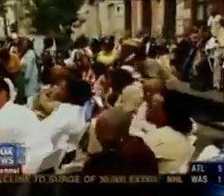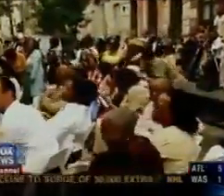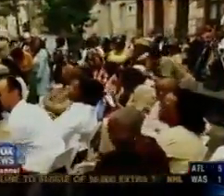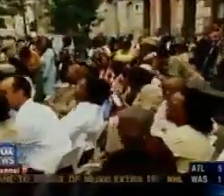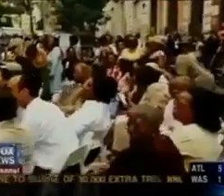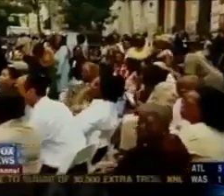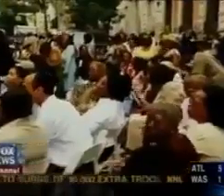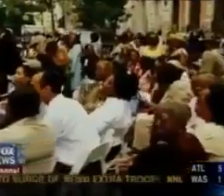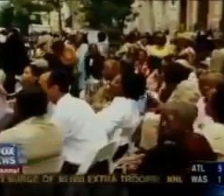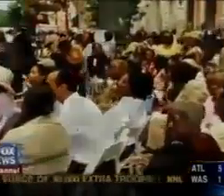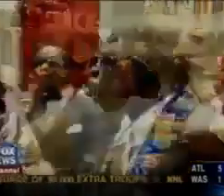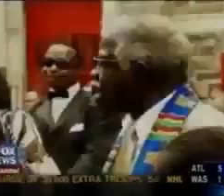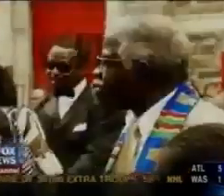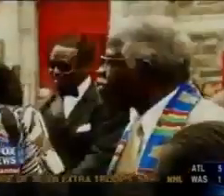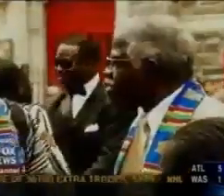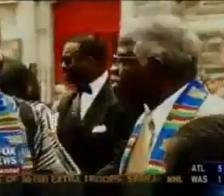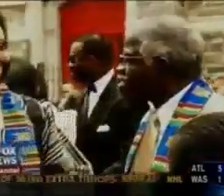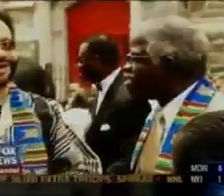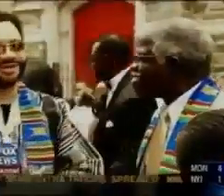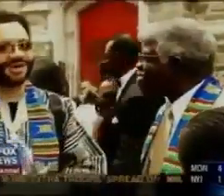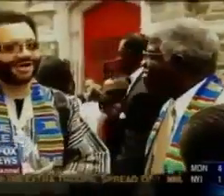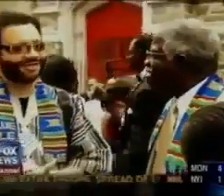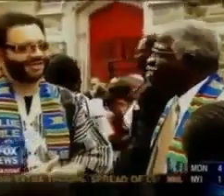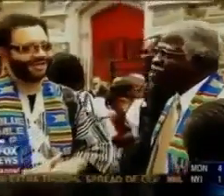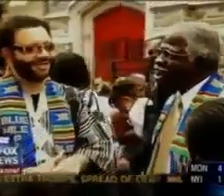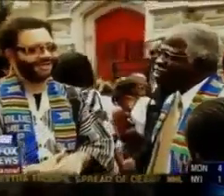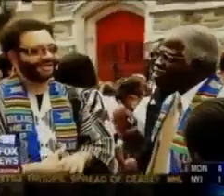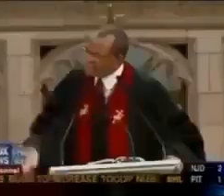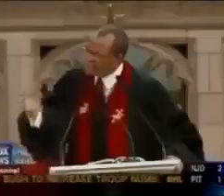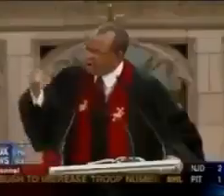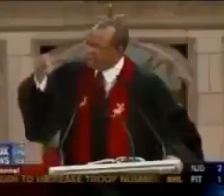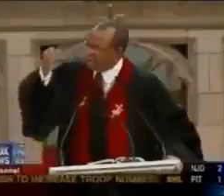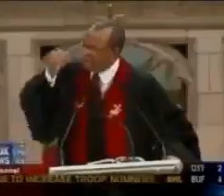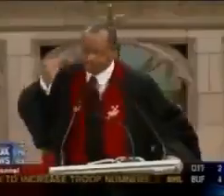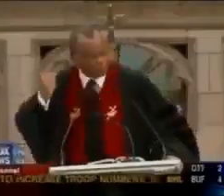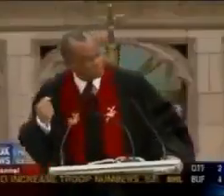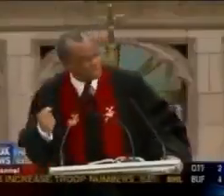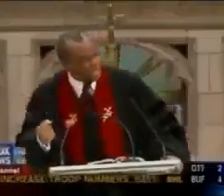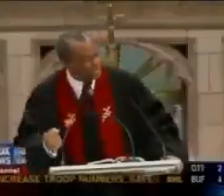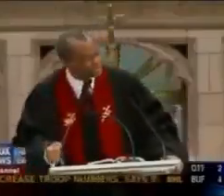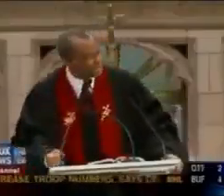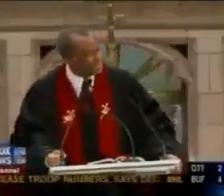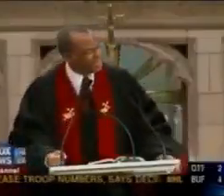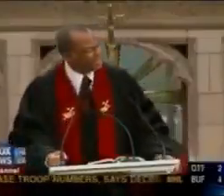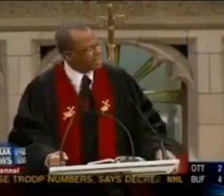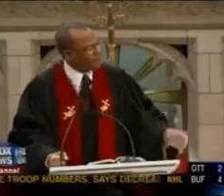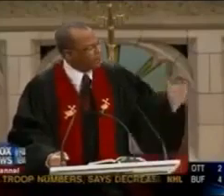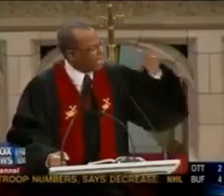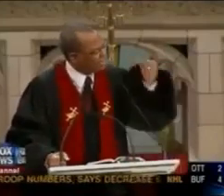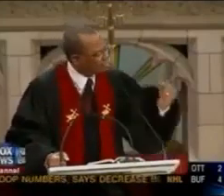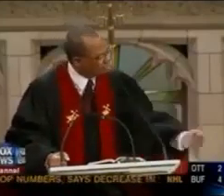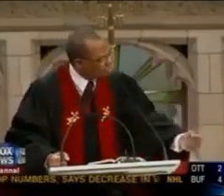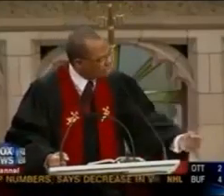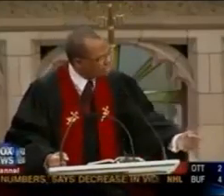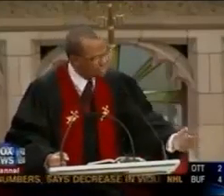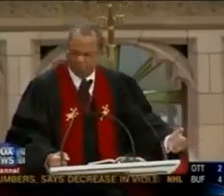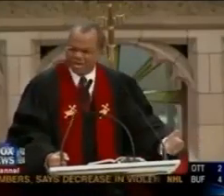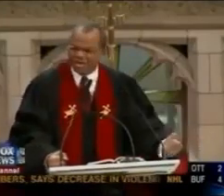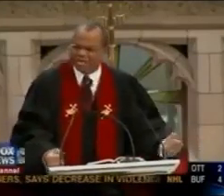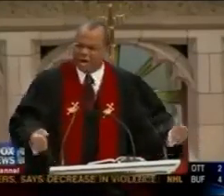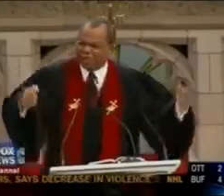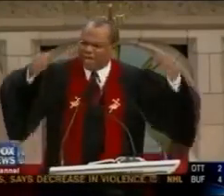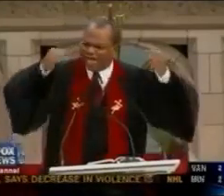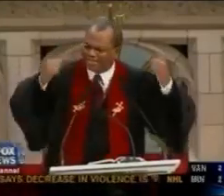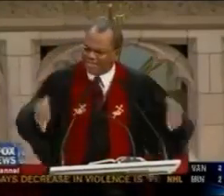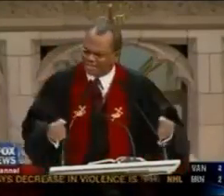of our sharing back and forth, we will answer each other's problems. Ethiopia has Christianity. Ethiopia has